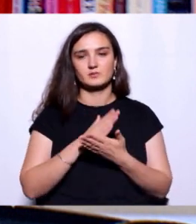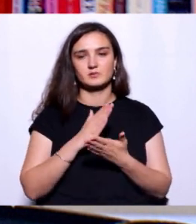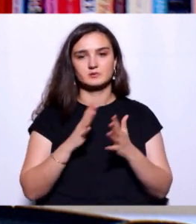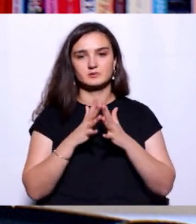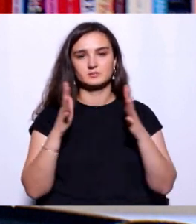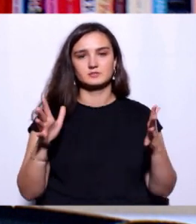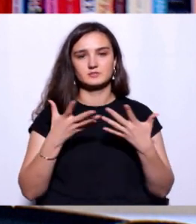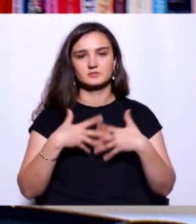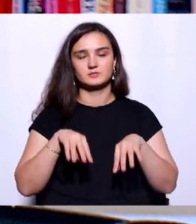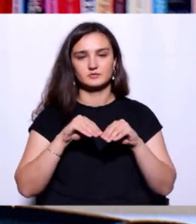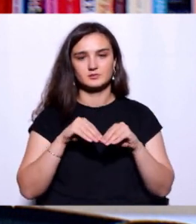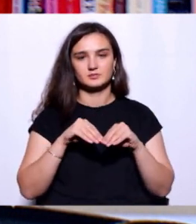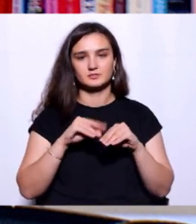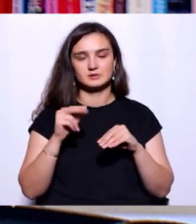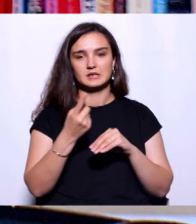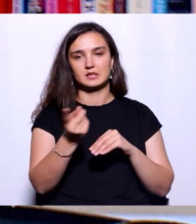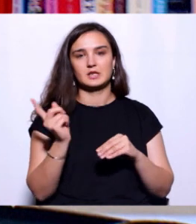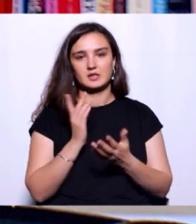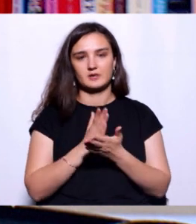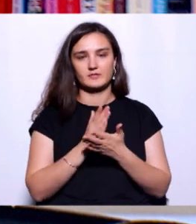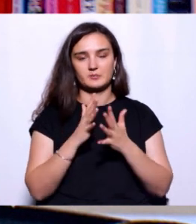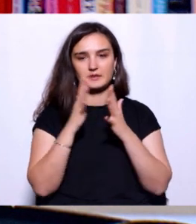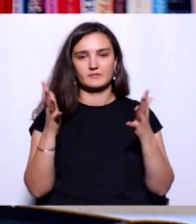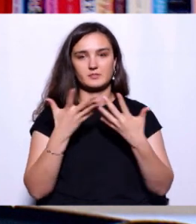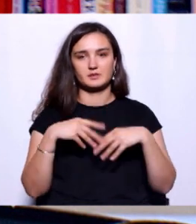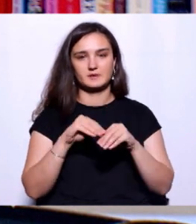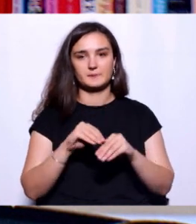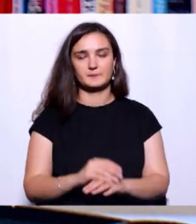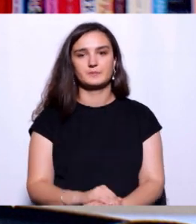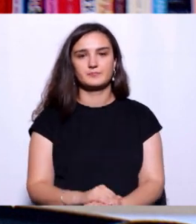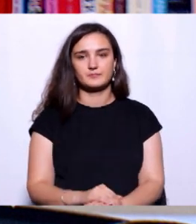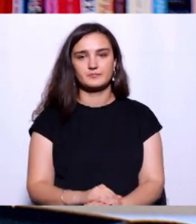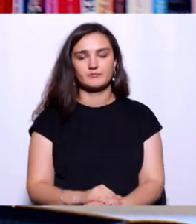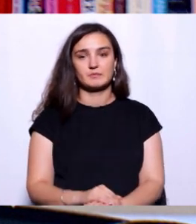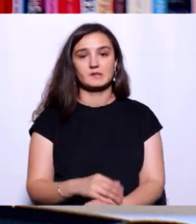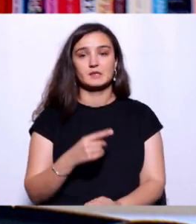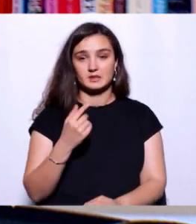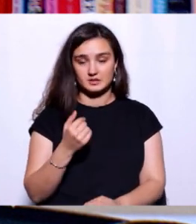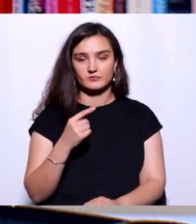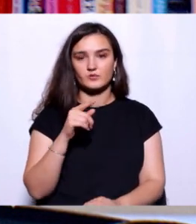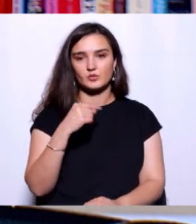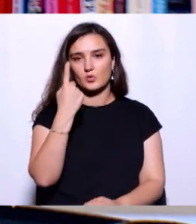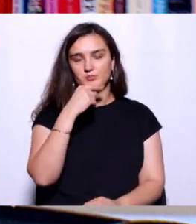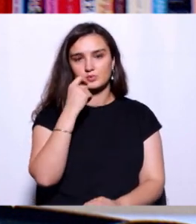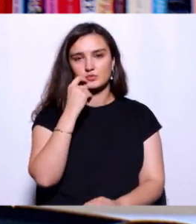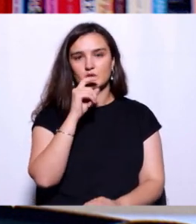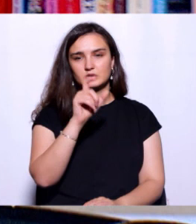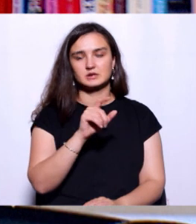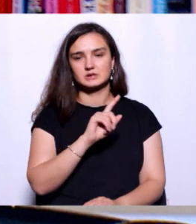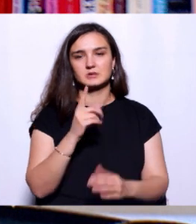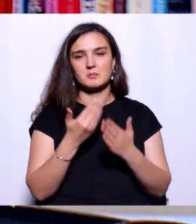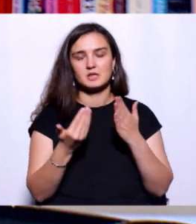a big family. They have a big family. And for object pronouns, for